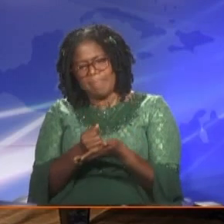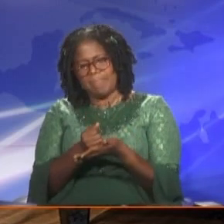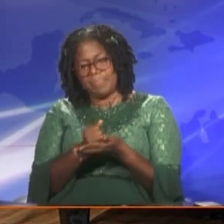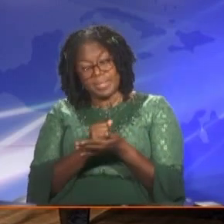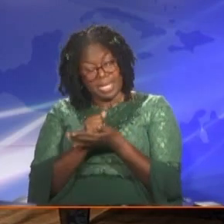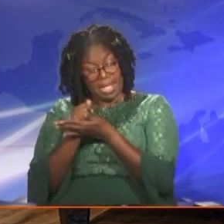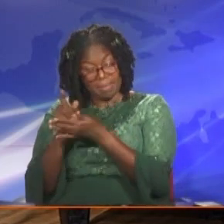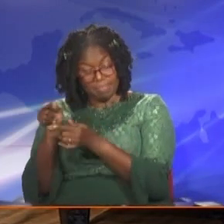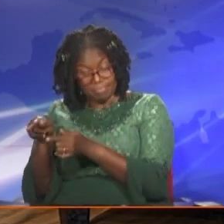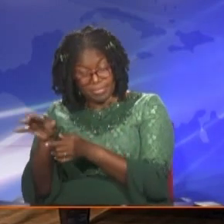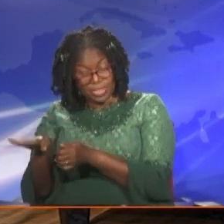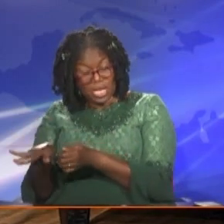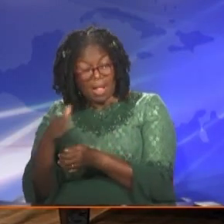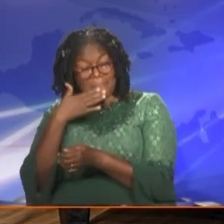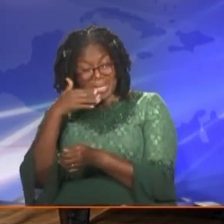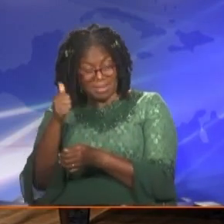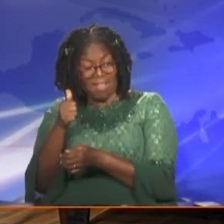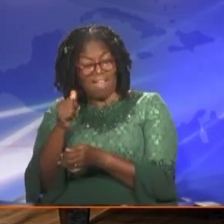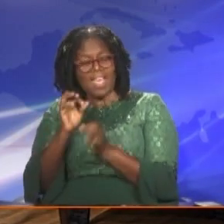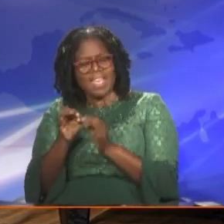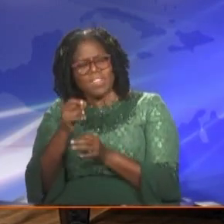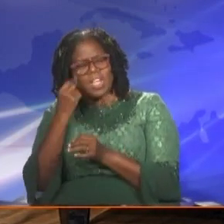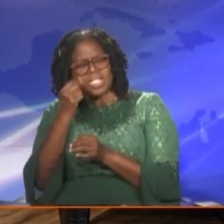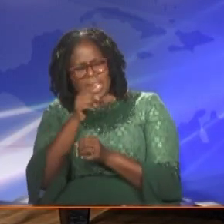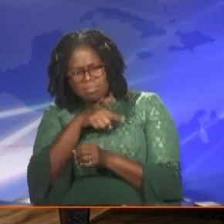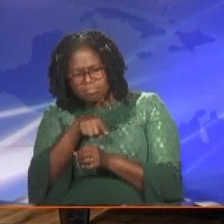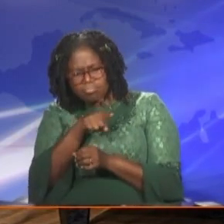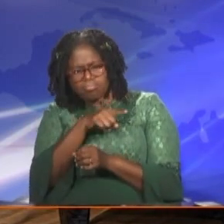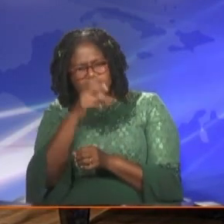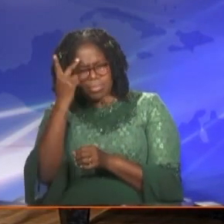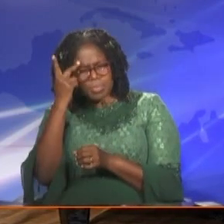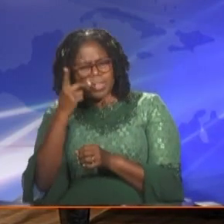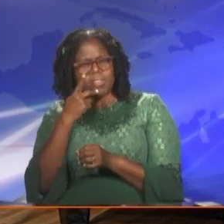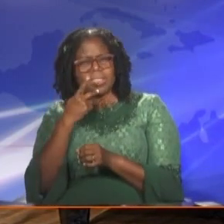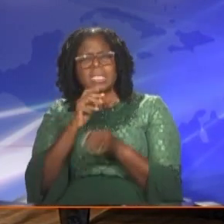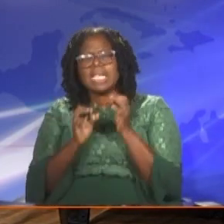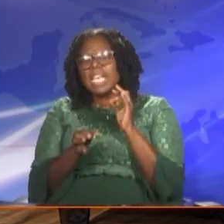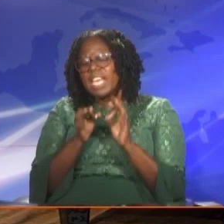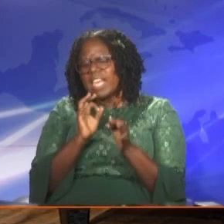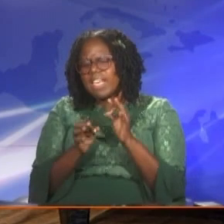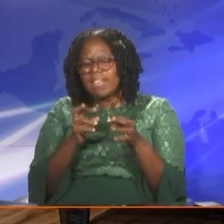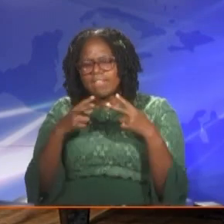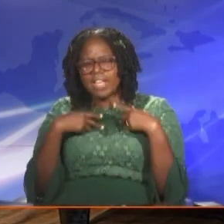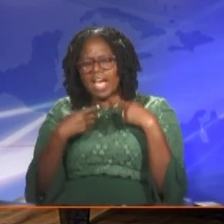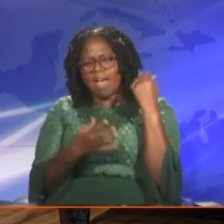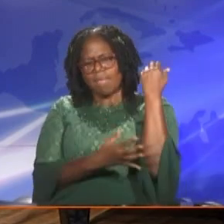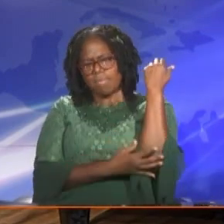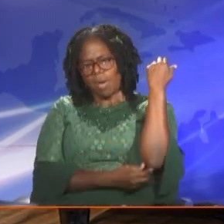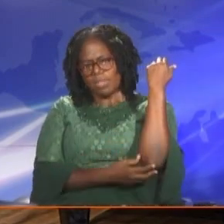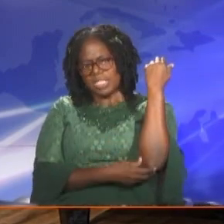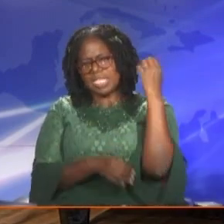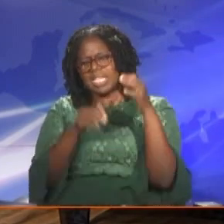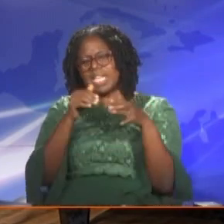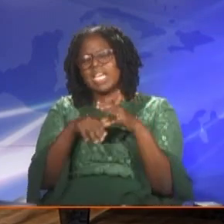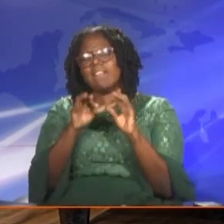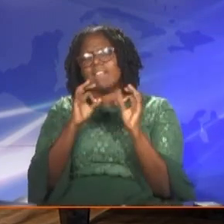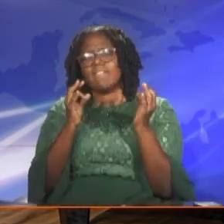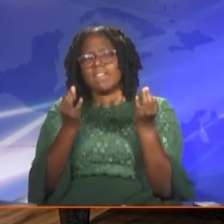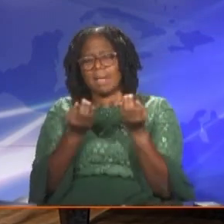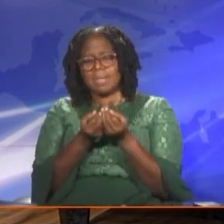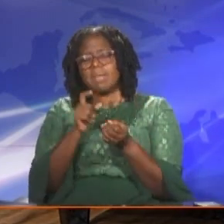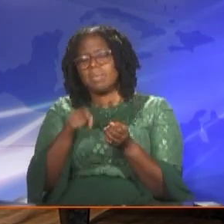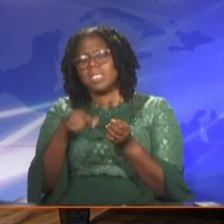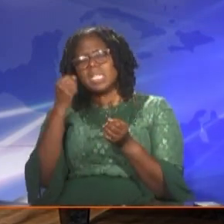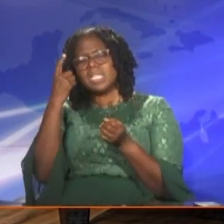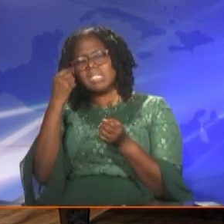and possibly help that child better as well if there is poverty in that family. Definitely. So it's important to know the family background as well. Of